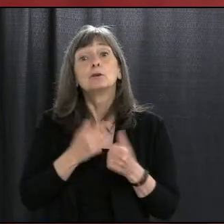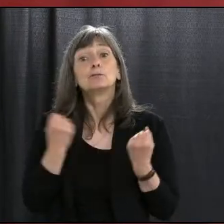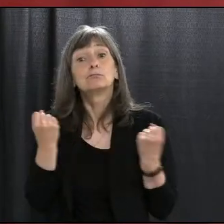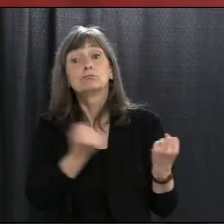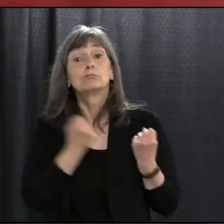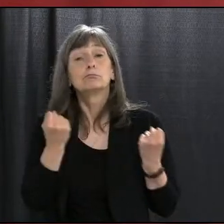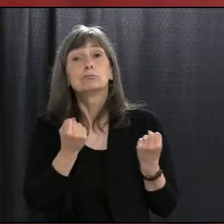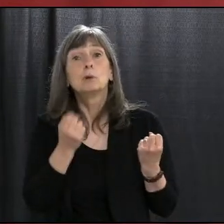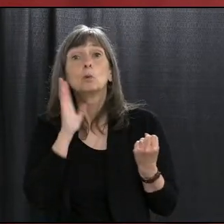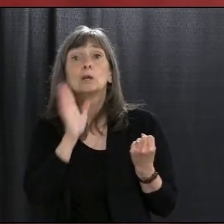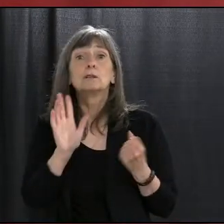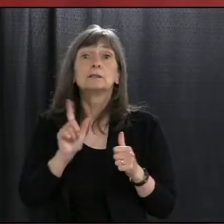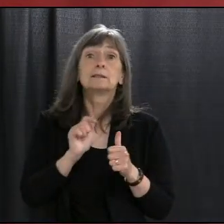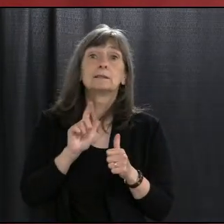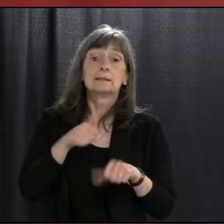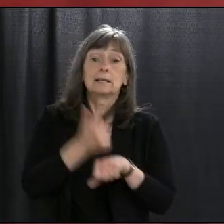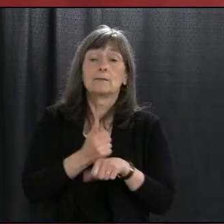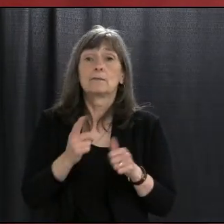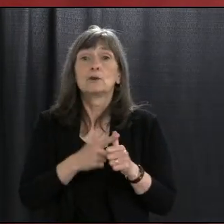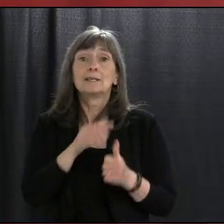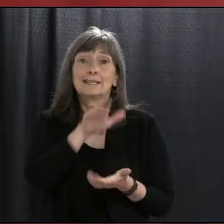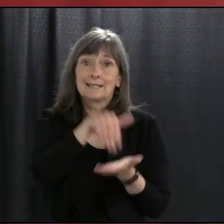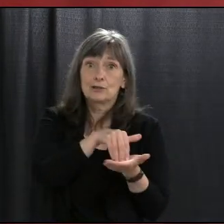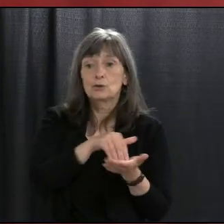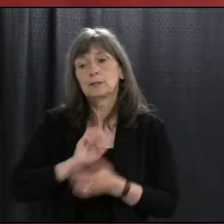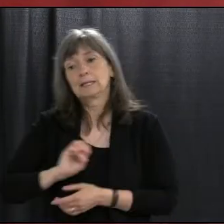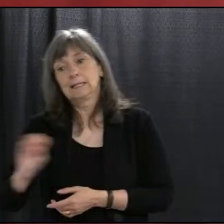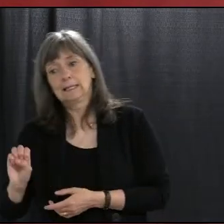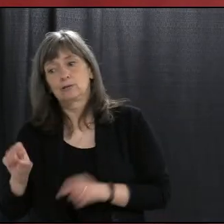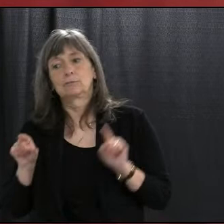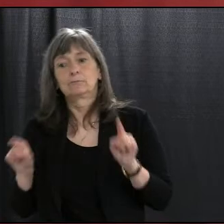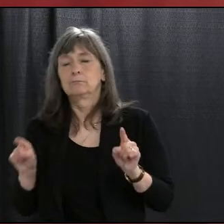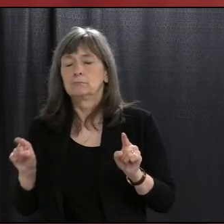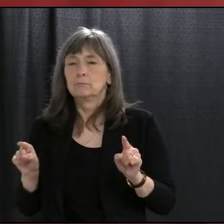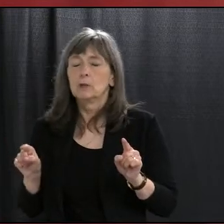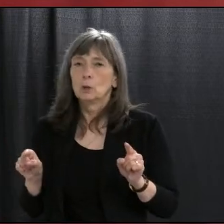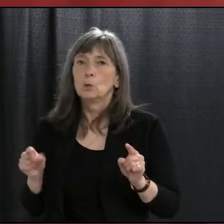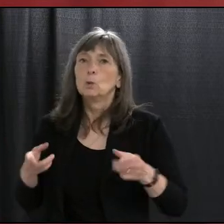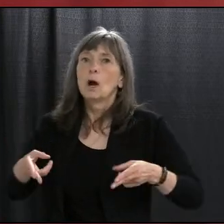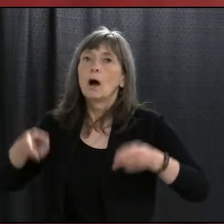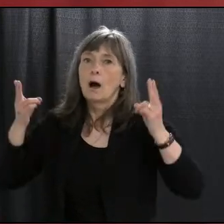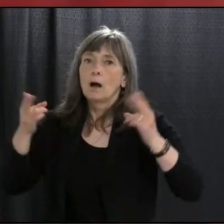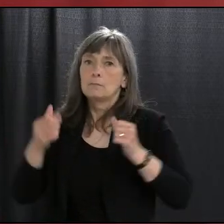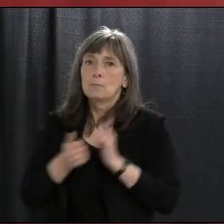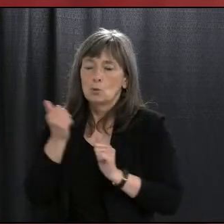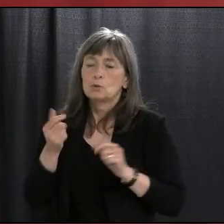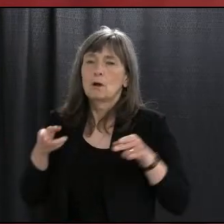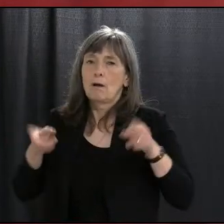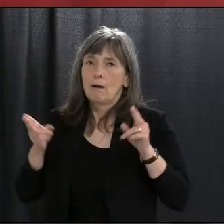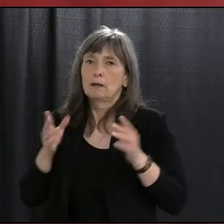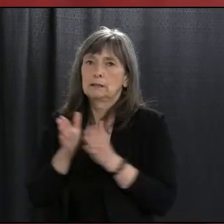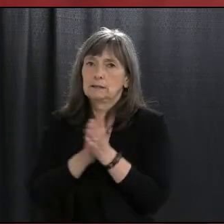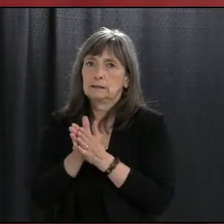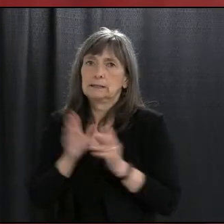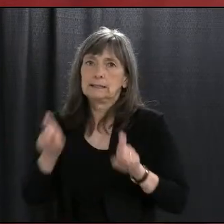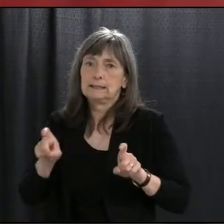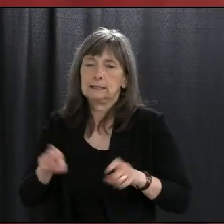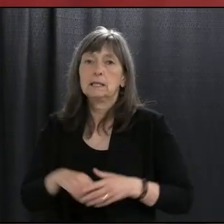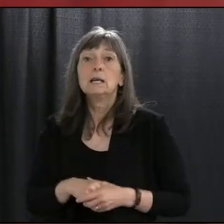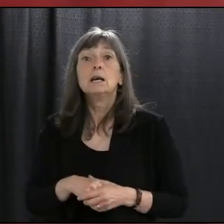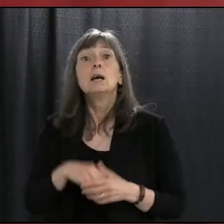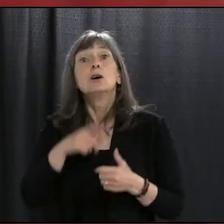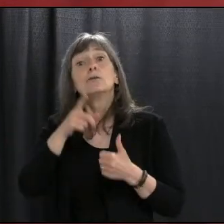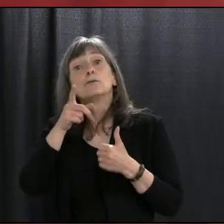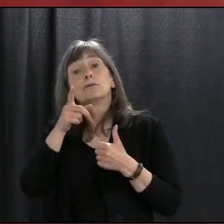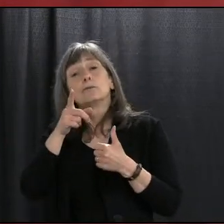launched in central and eastern zones, the areas with the current highest demand. I'm excited to share the Central Zone Clinic will provide